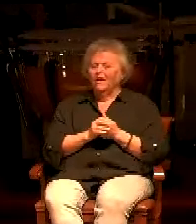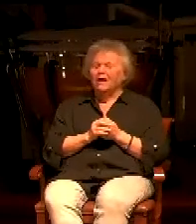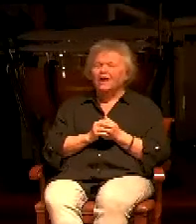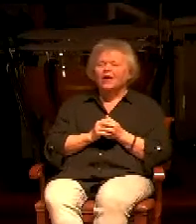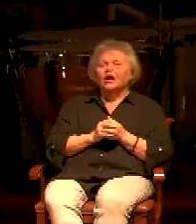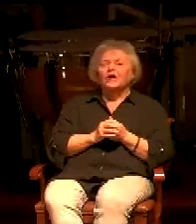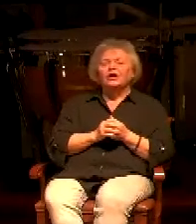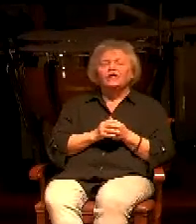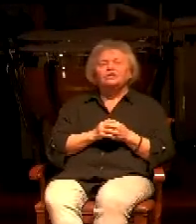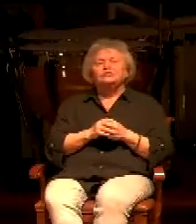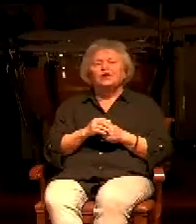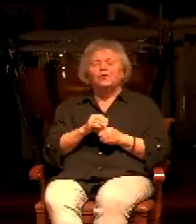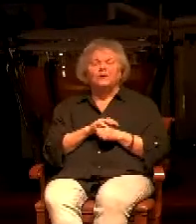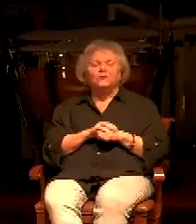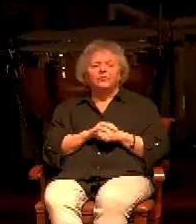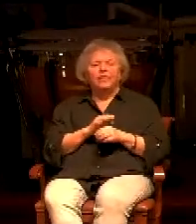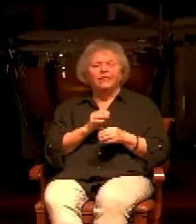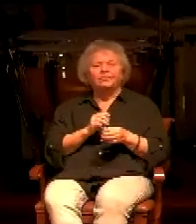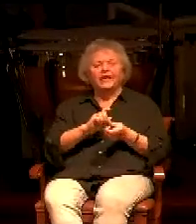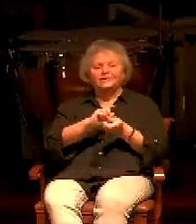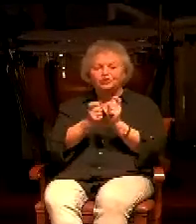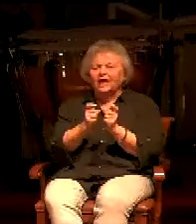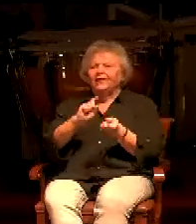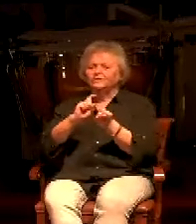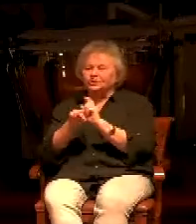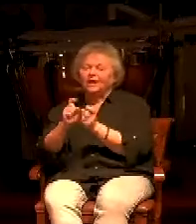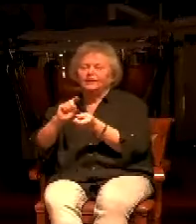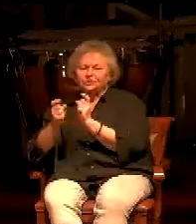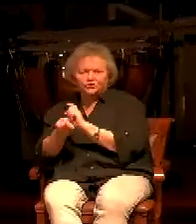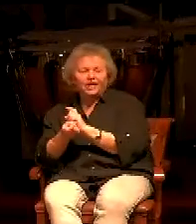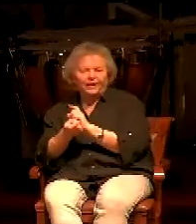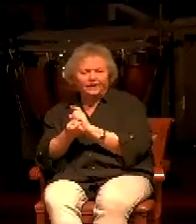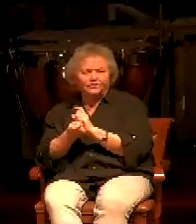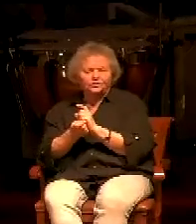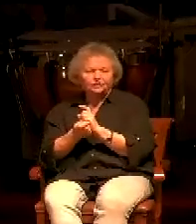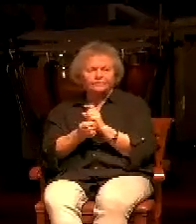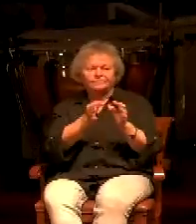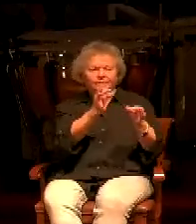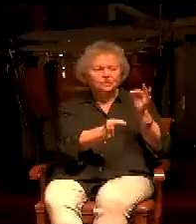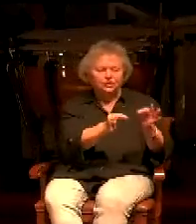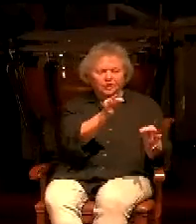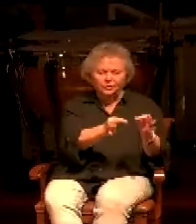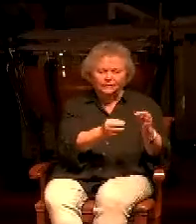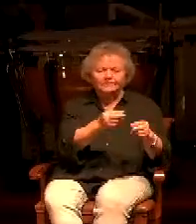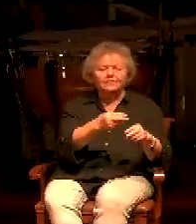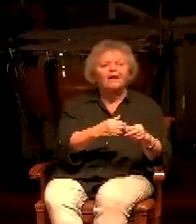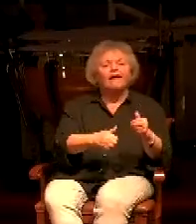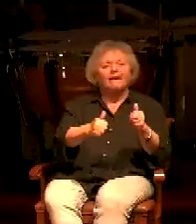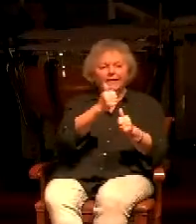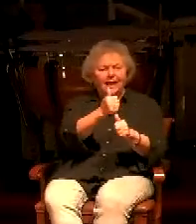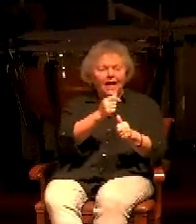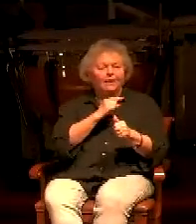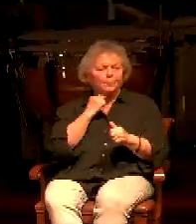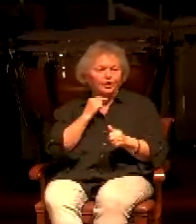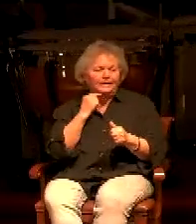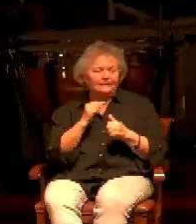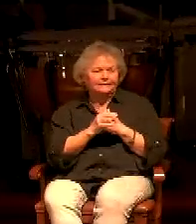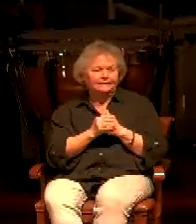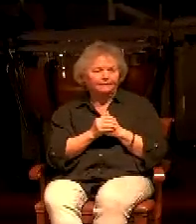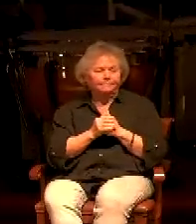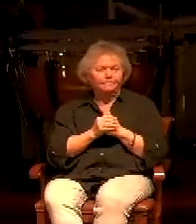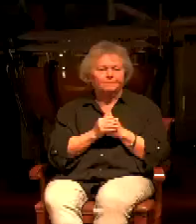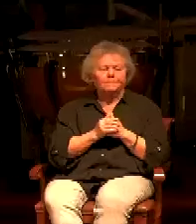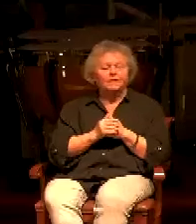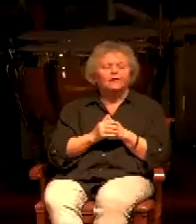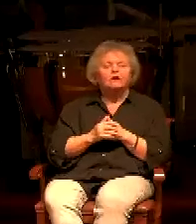and have a rotating system. So Caiaphas is his son-in-law, and he's put in as high priest. But if you read Jewish history even further, you'll come